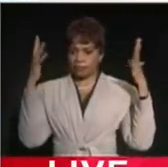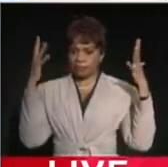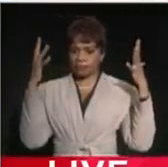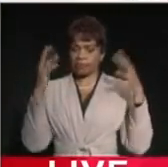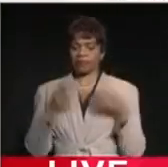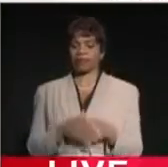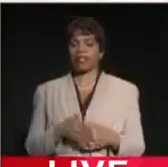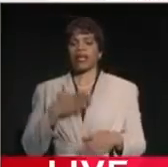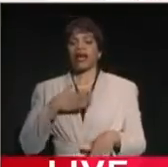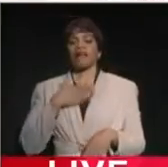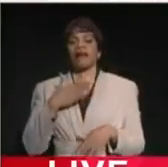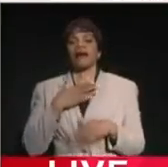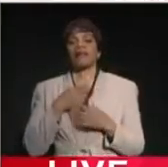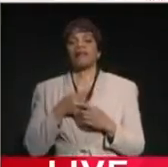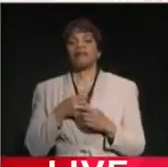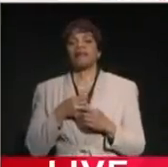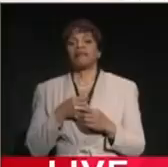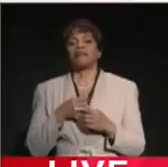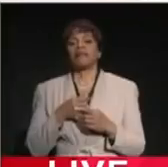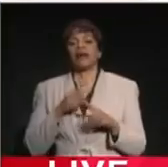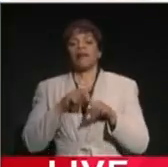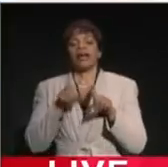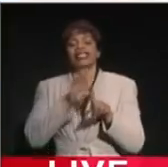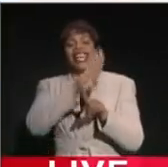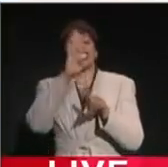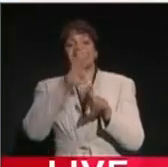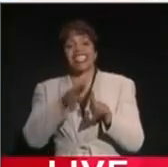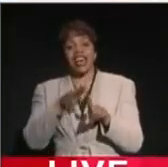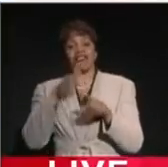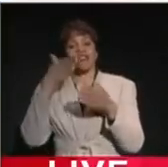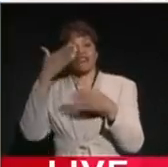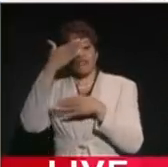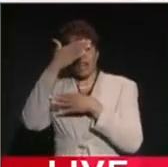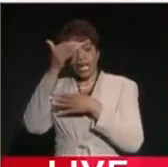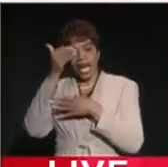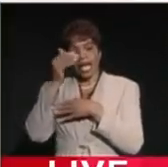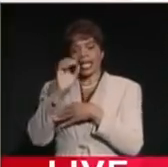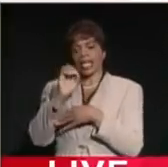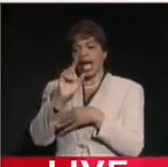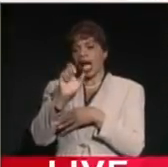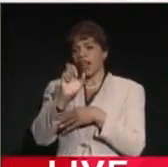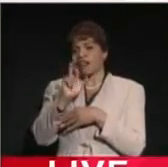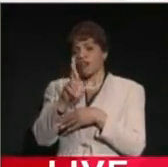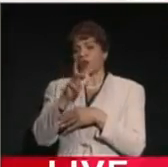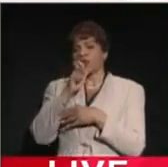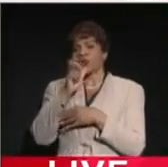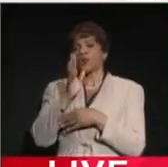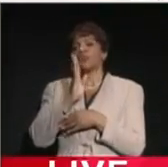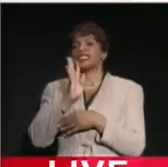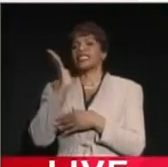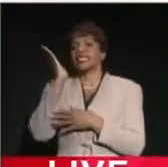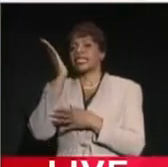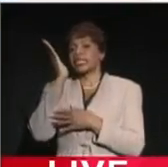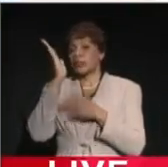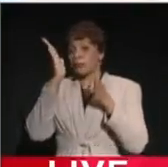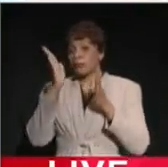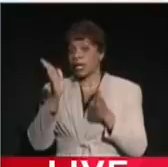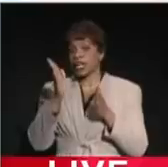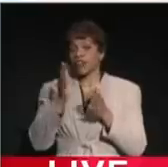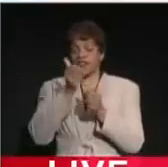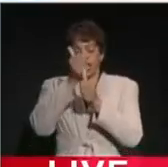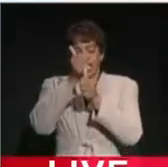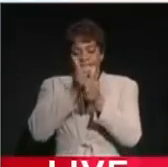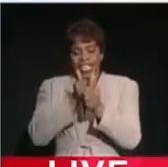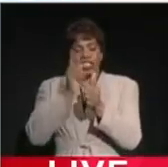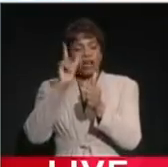I'm glad you mentioned Sheila Oliver, because never forget that Sheila Oliver was the Speaker of the Assembly for every single one of the governor's budgets.